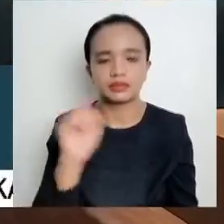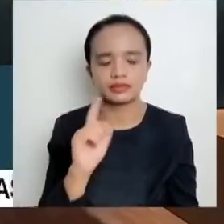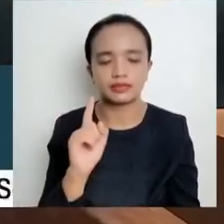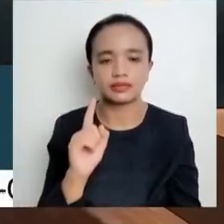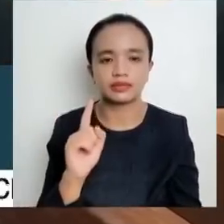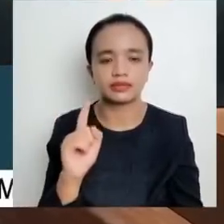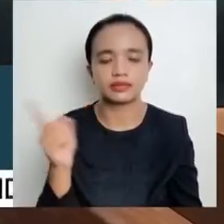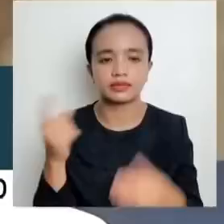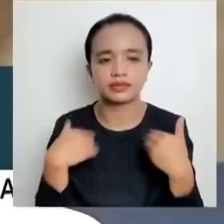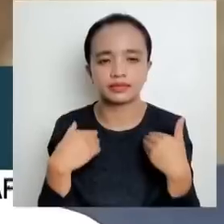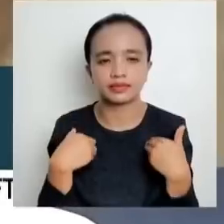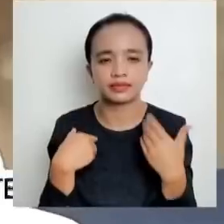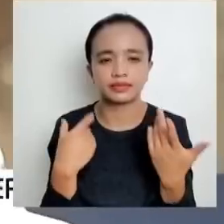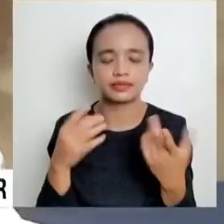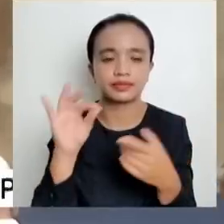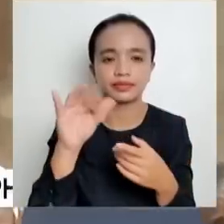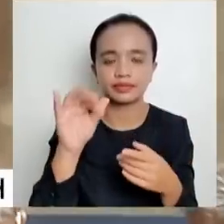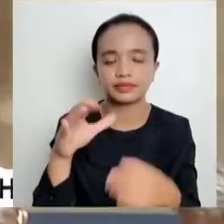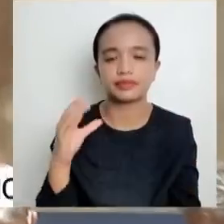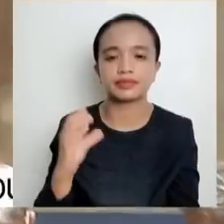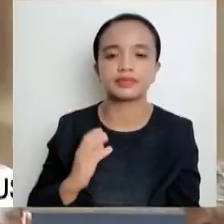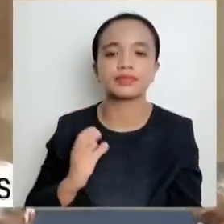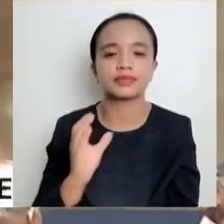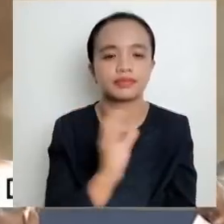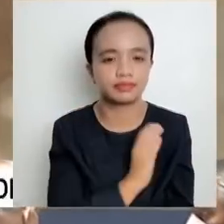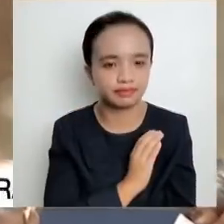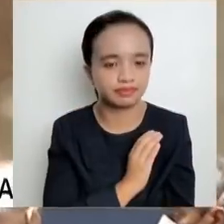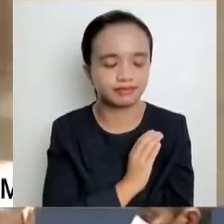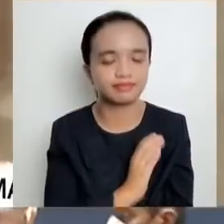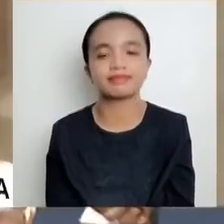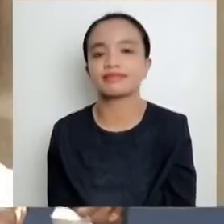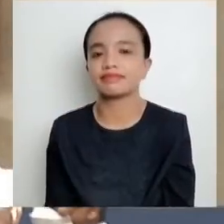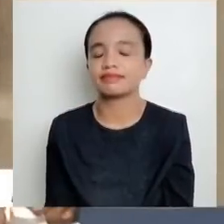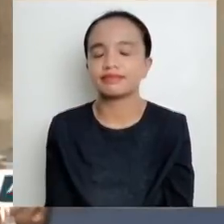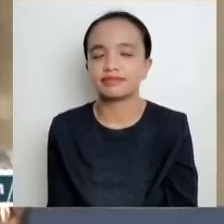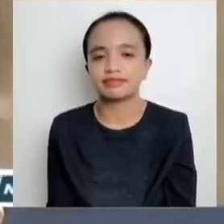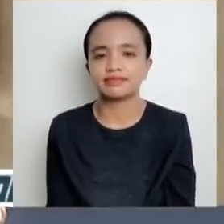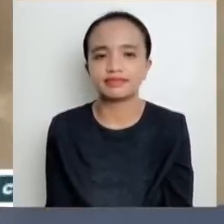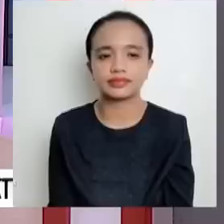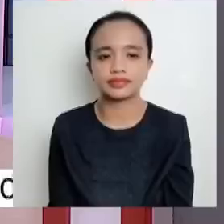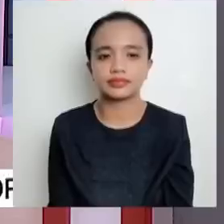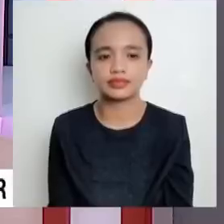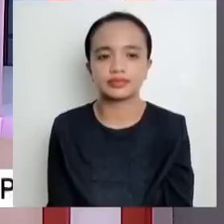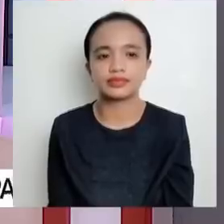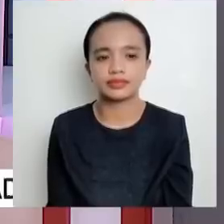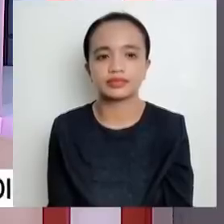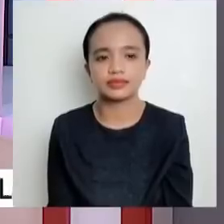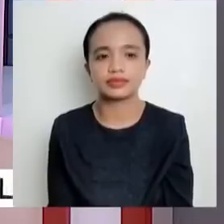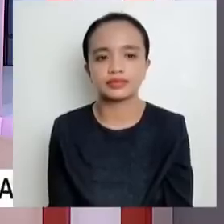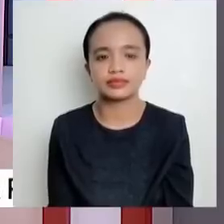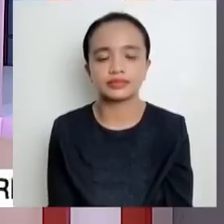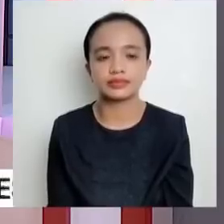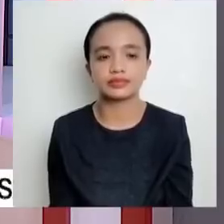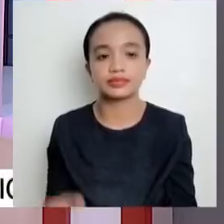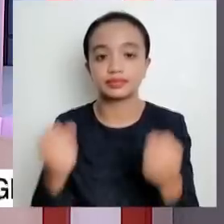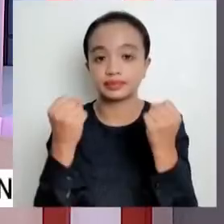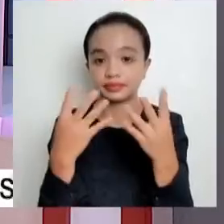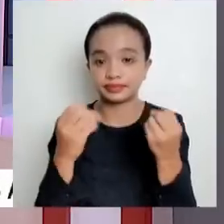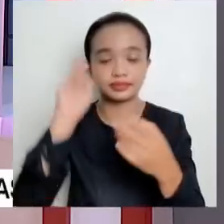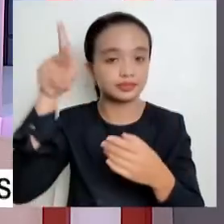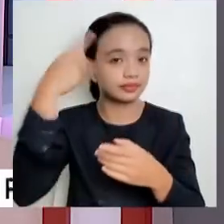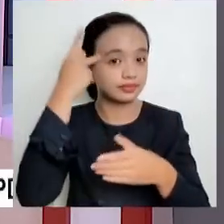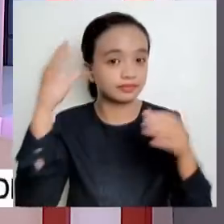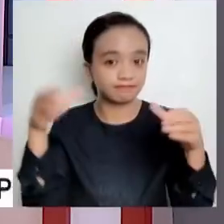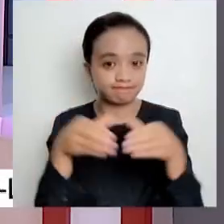session of the 19th Congress on May 31st. RG Cruz, ABS-CBN News. Several political parties reaffirm